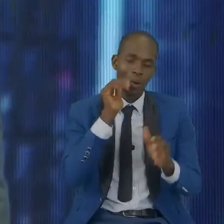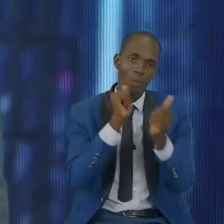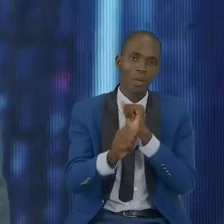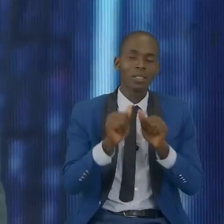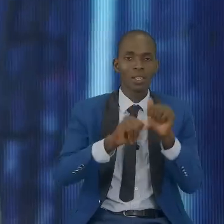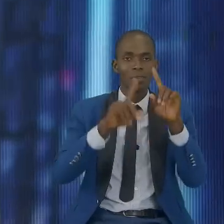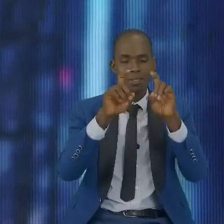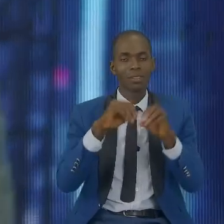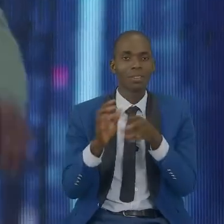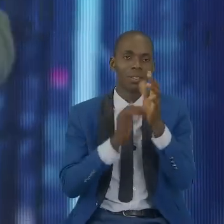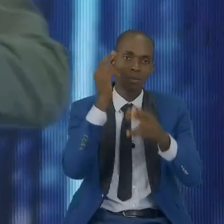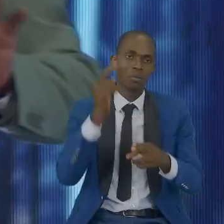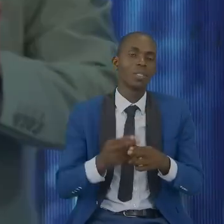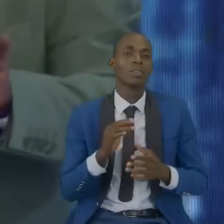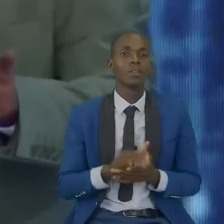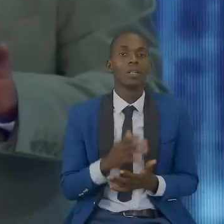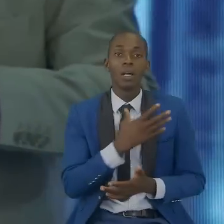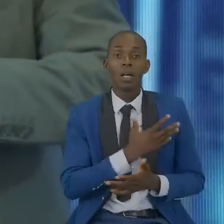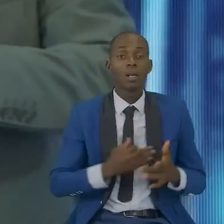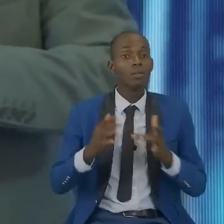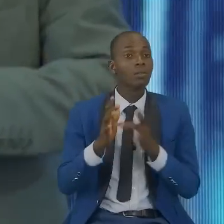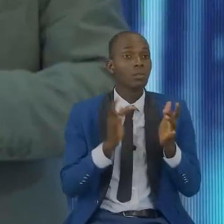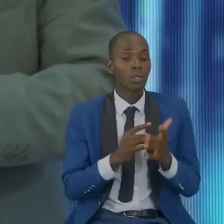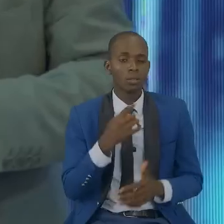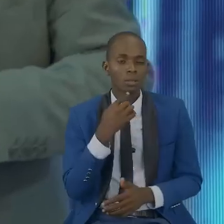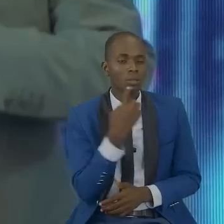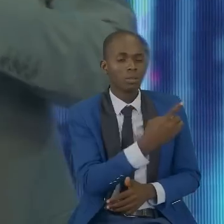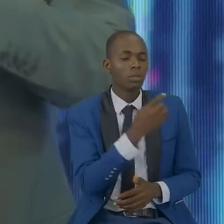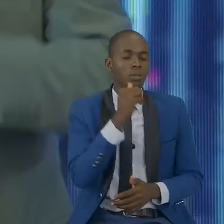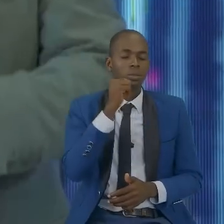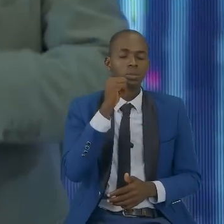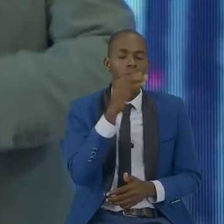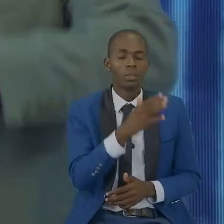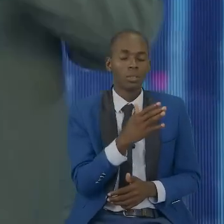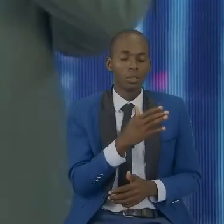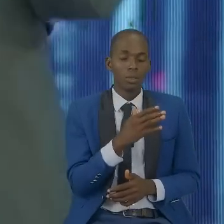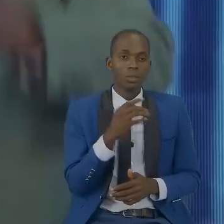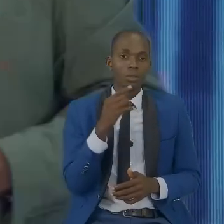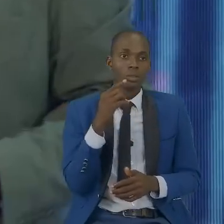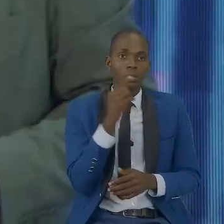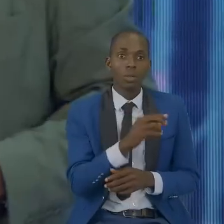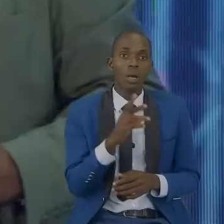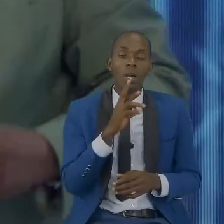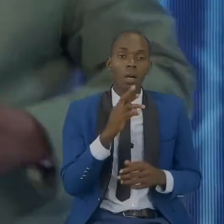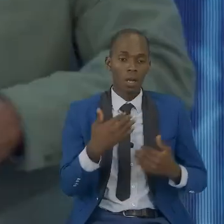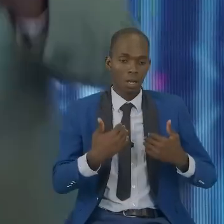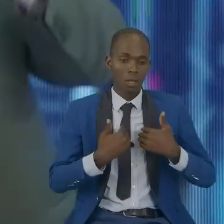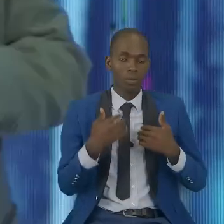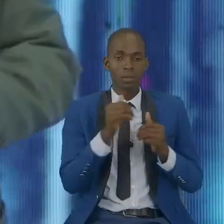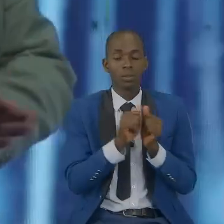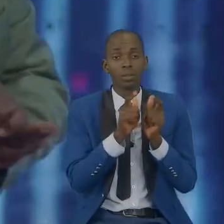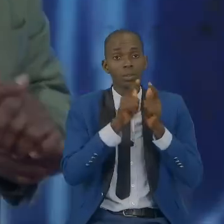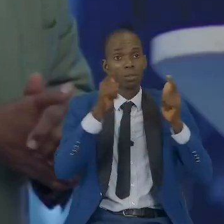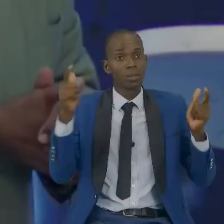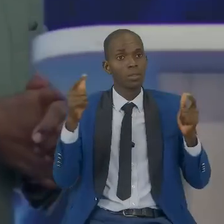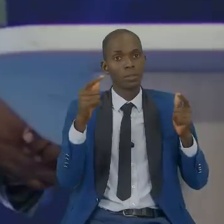the test. And Jesus said, you have surpassing faith. What if